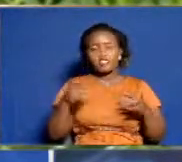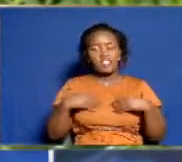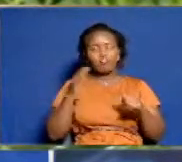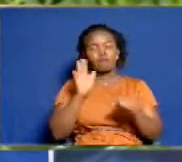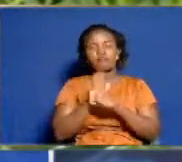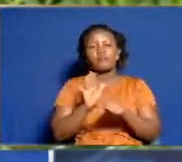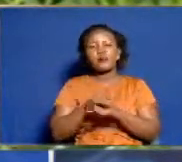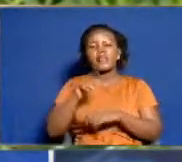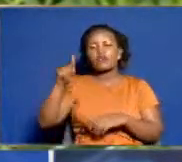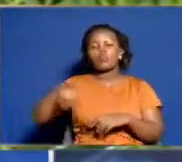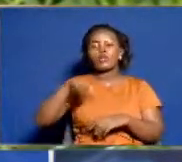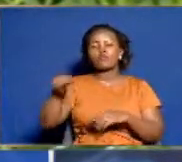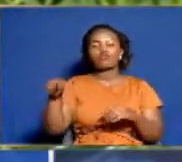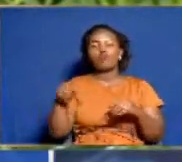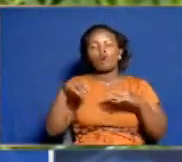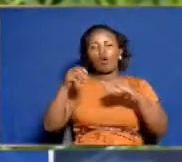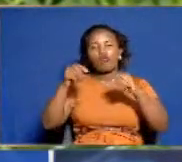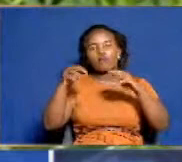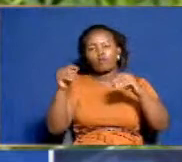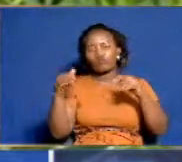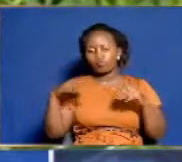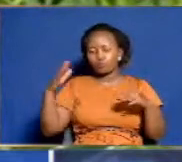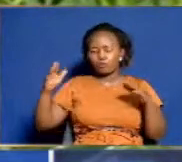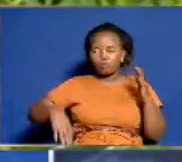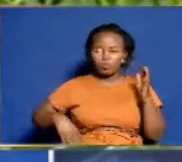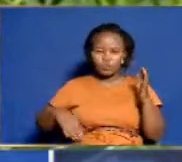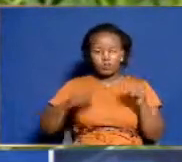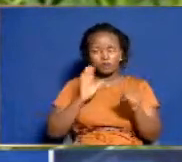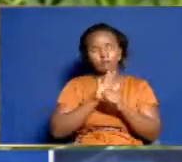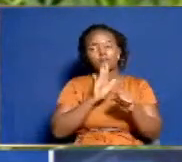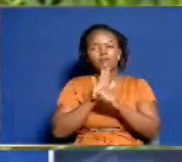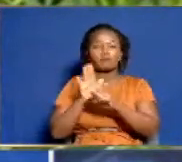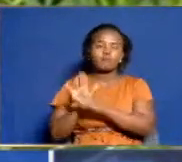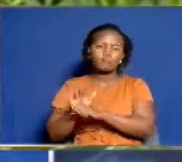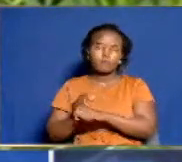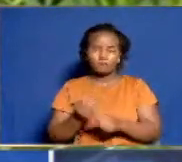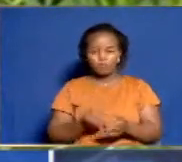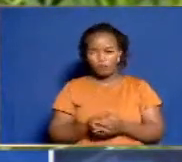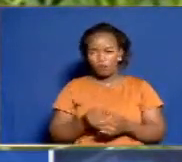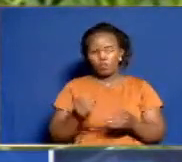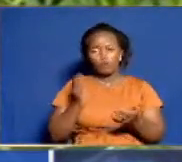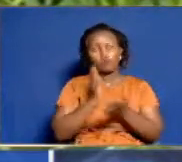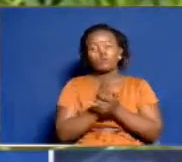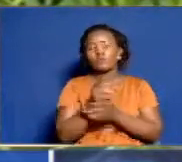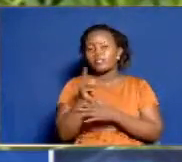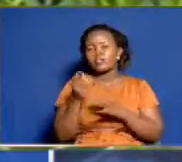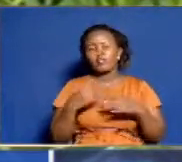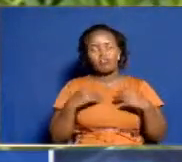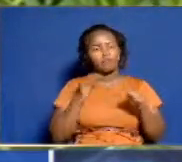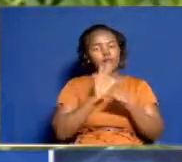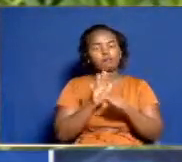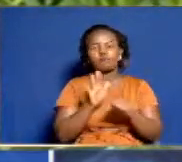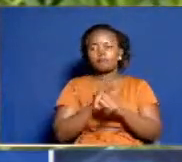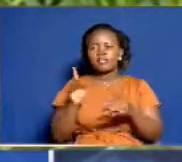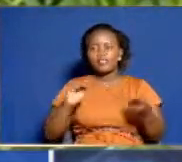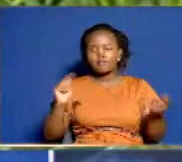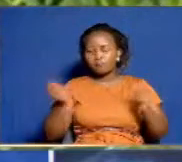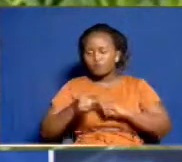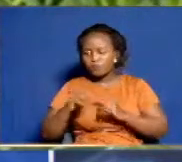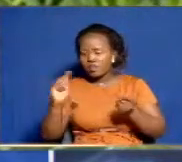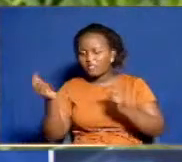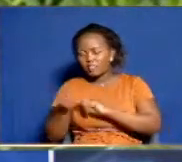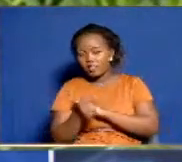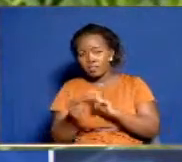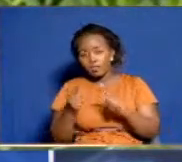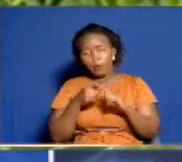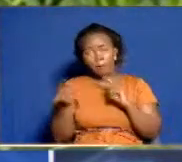of qualifiers, delay and postponement of qualifiers. You know, so there have been a lot of changes, but justifiably so,